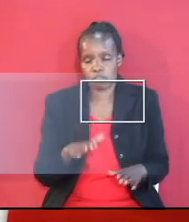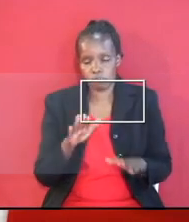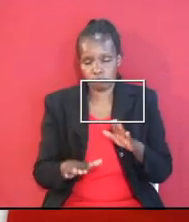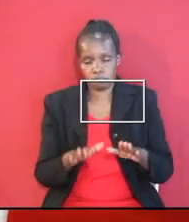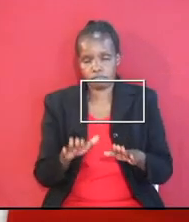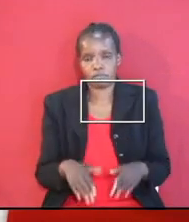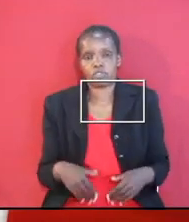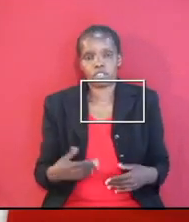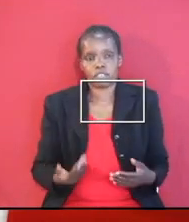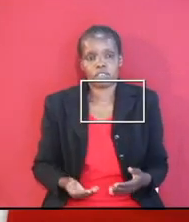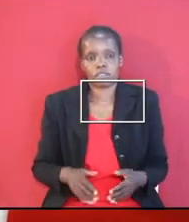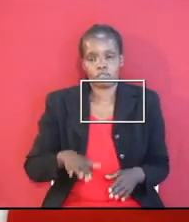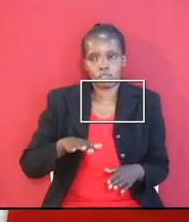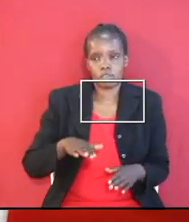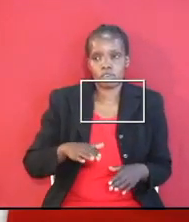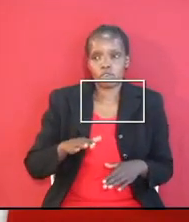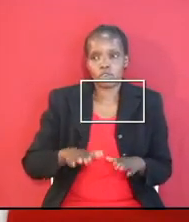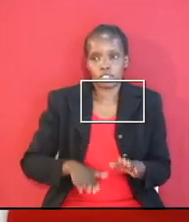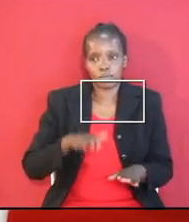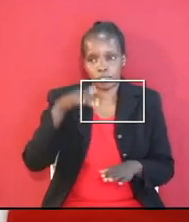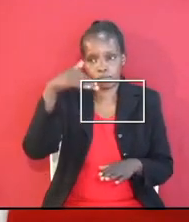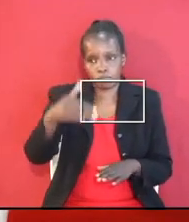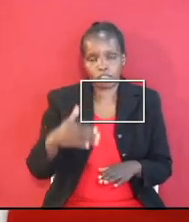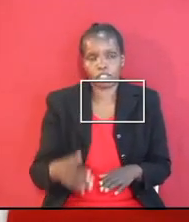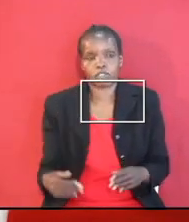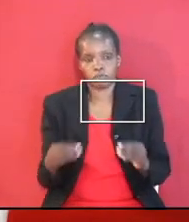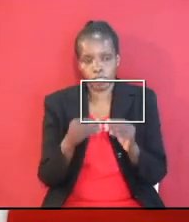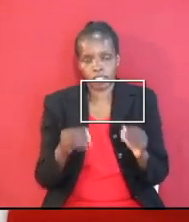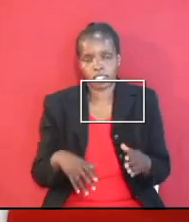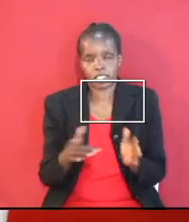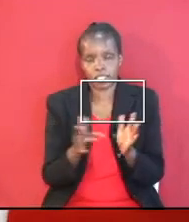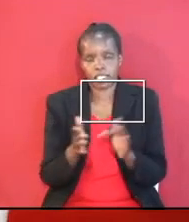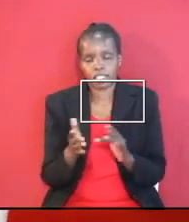timing? Or are you stepping forward to meet Jesus Christ to eternity?